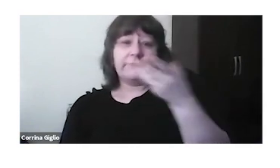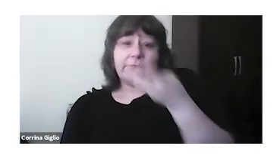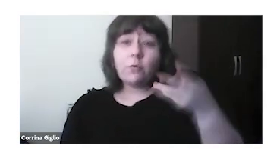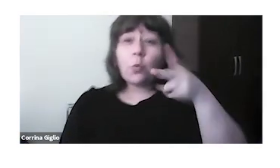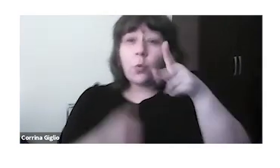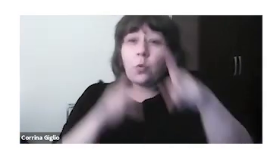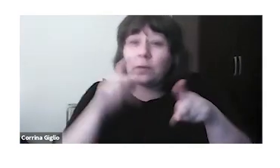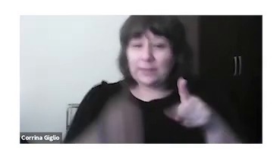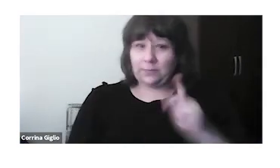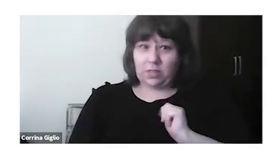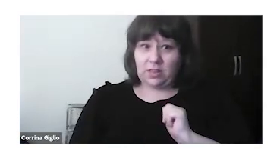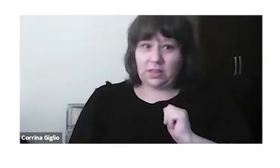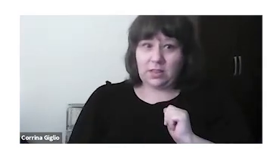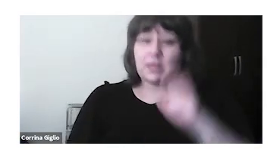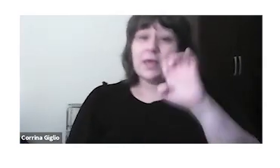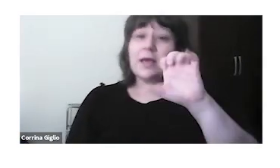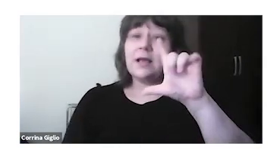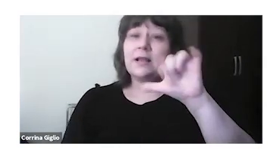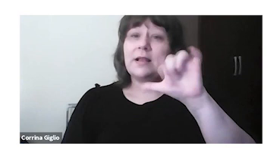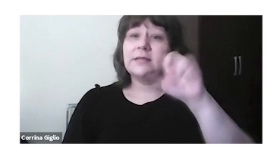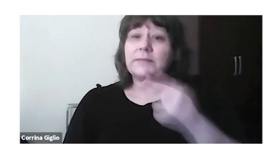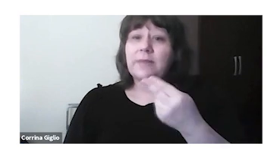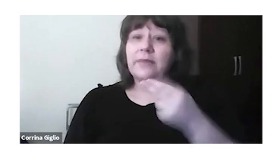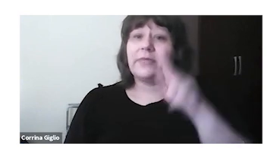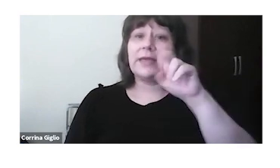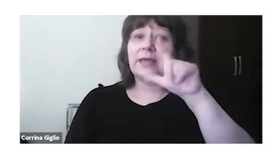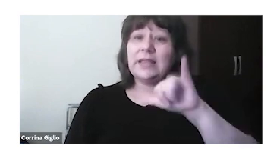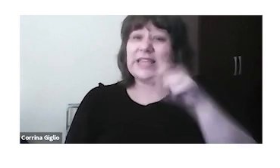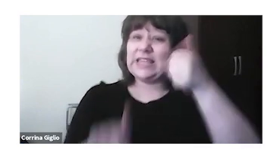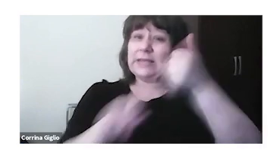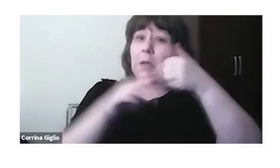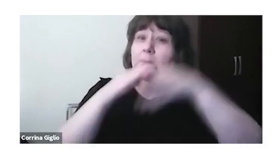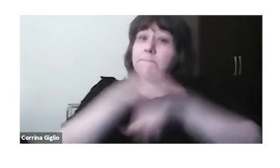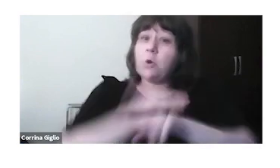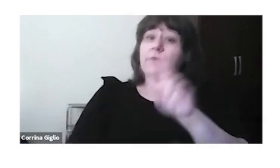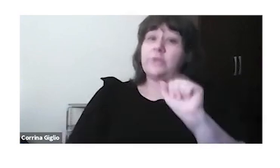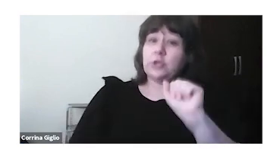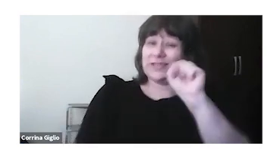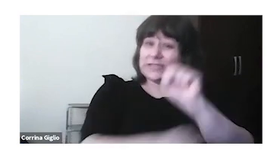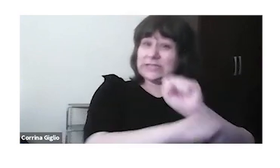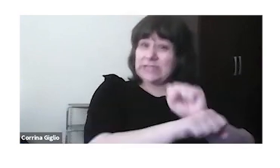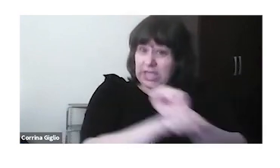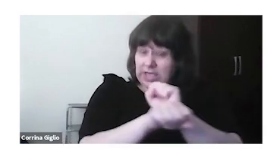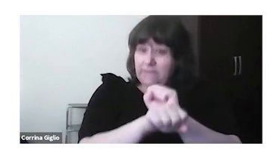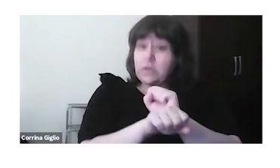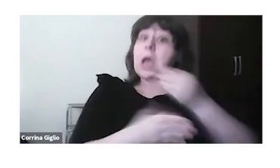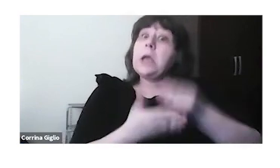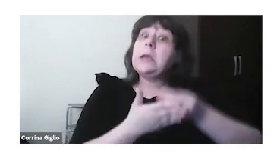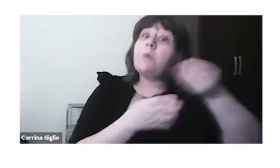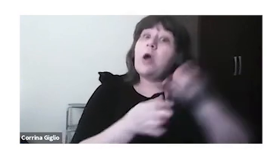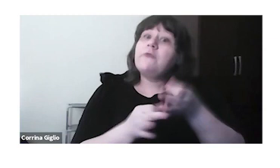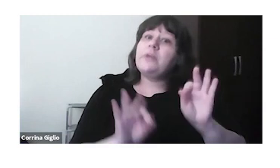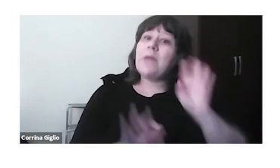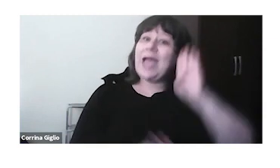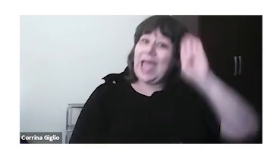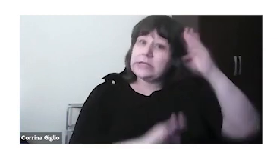Elizabeth Keckley was born an enslaved woman in Virginia, and she bought her freedom and the freedom of her son, and